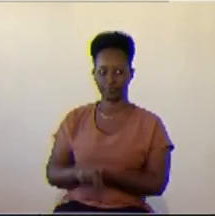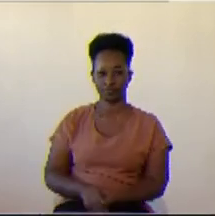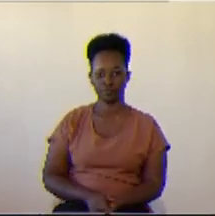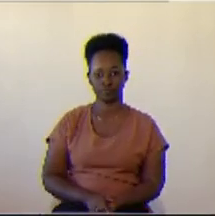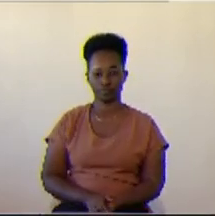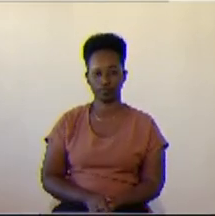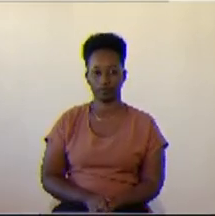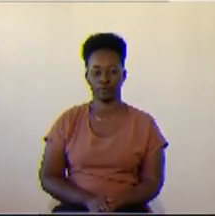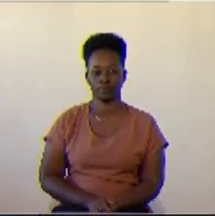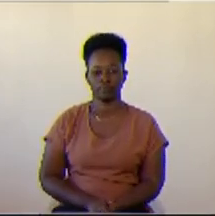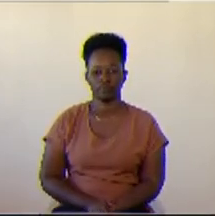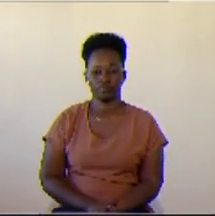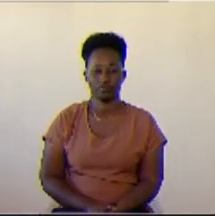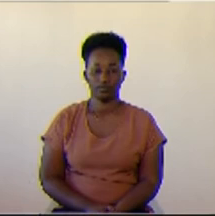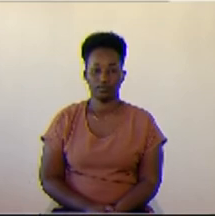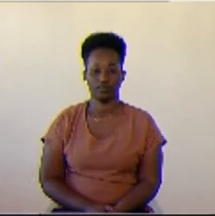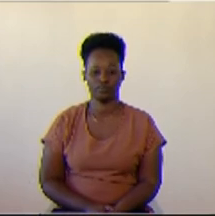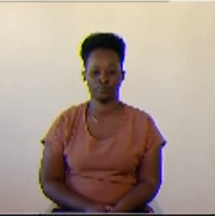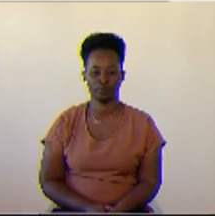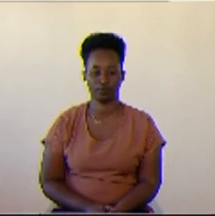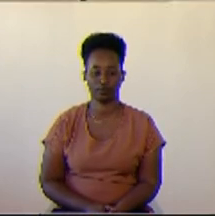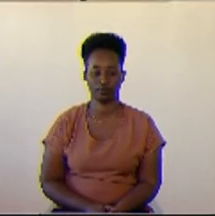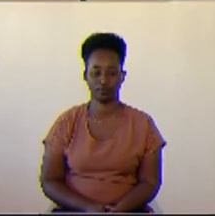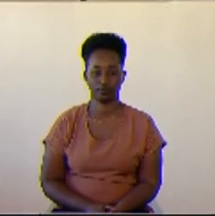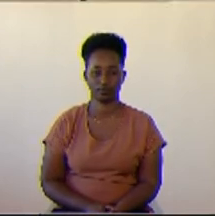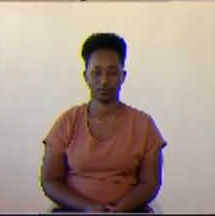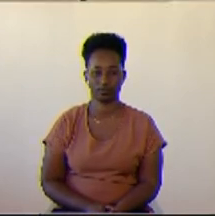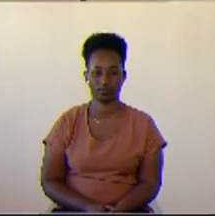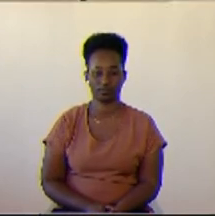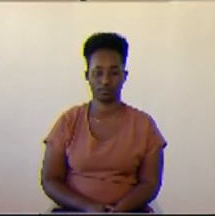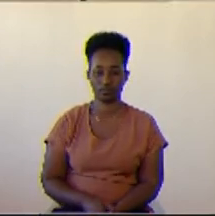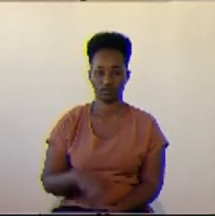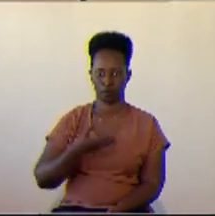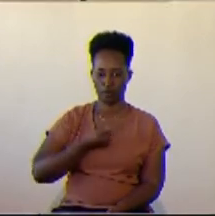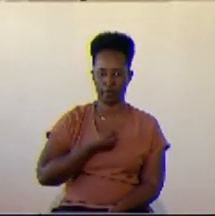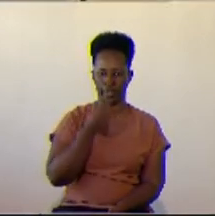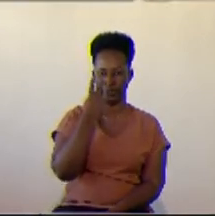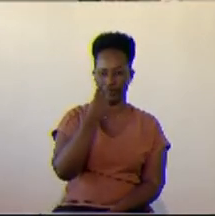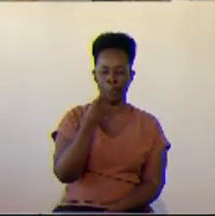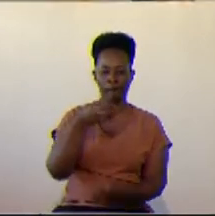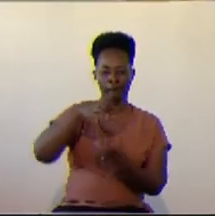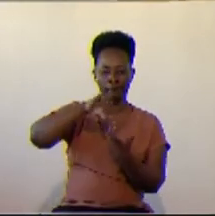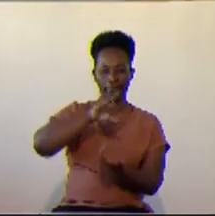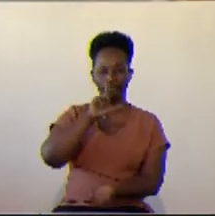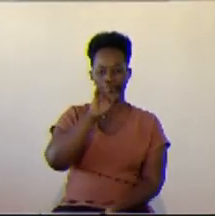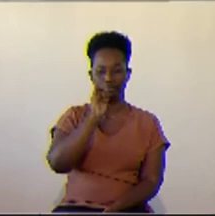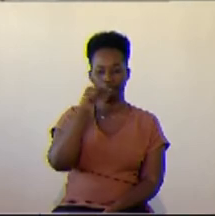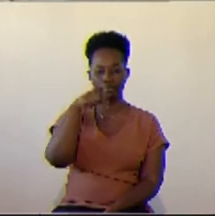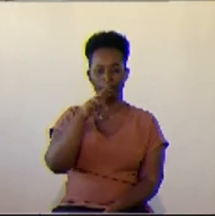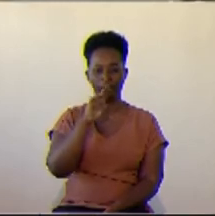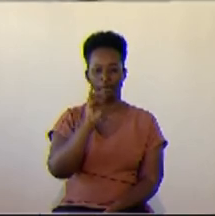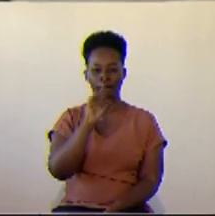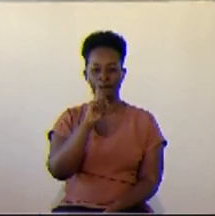So let me call this one liquid A, and let's call that liquid B. Because what I'm having in front of you